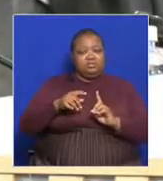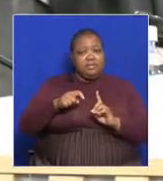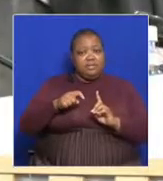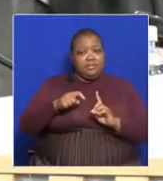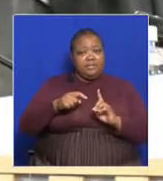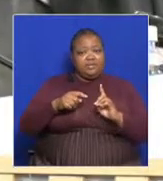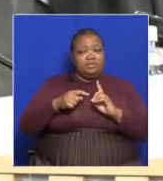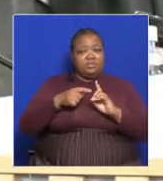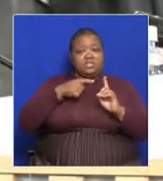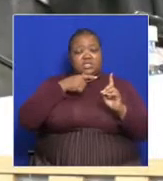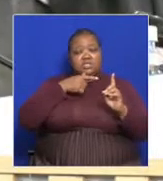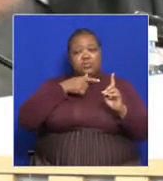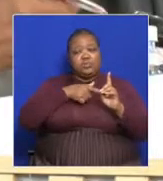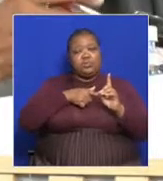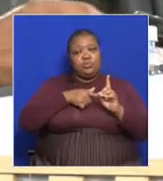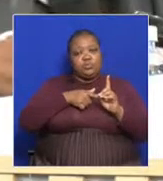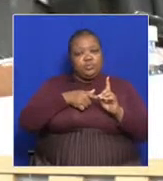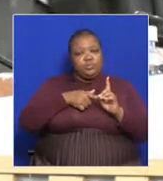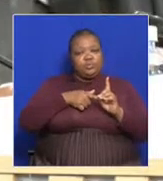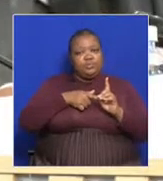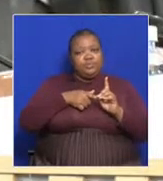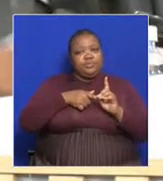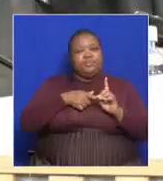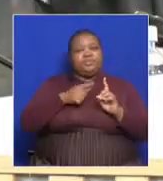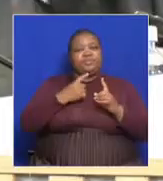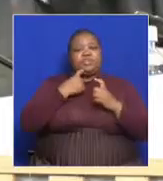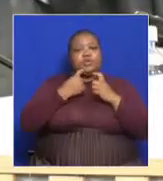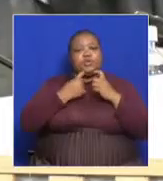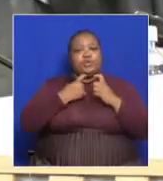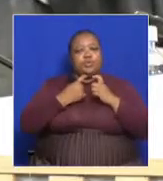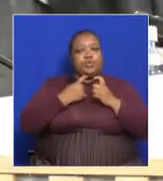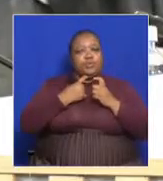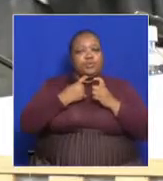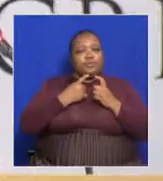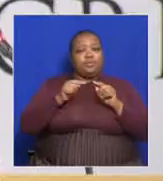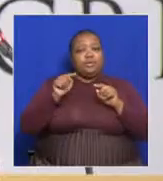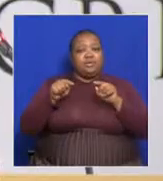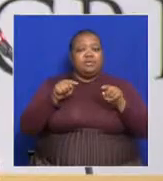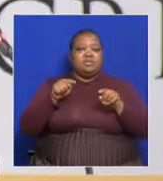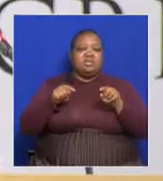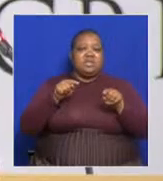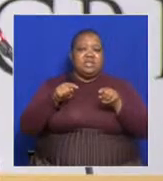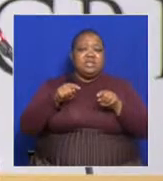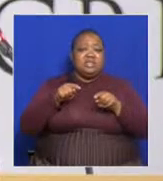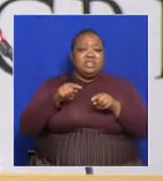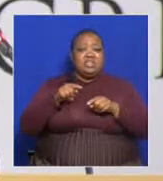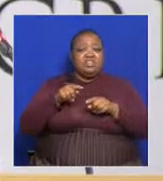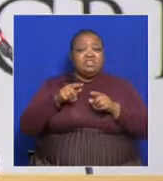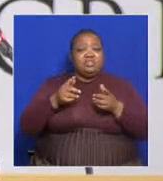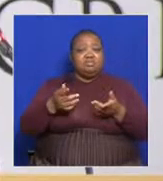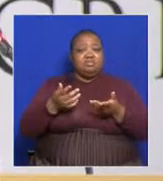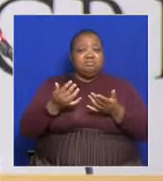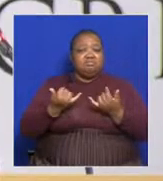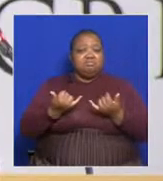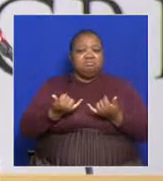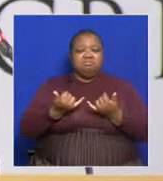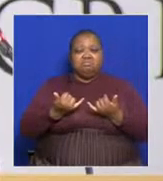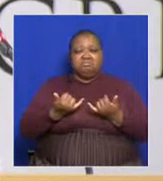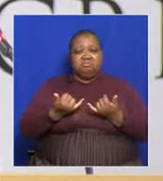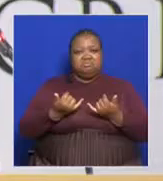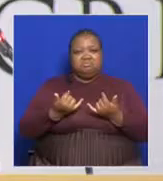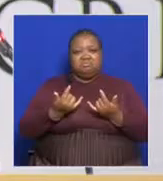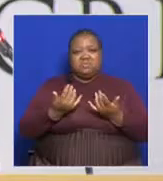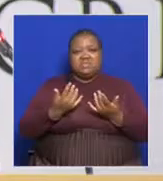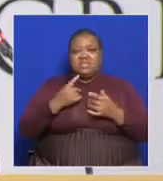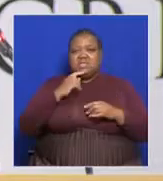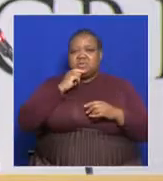that that complaint or that allegation against you has in fact been found to have nothing to